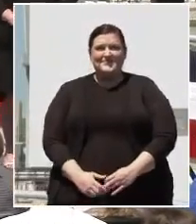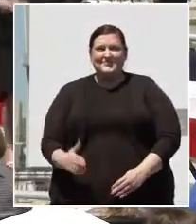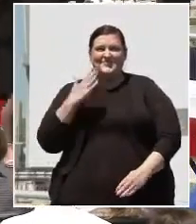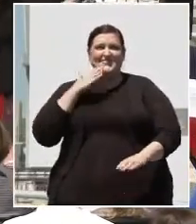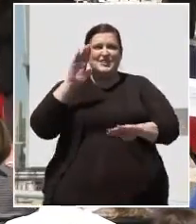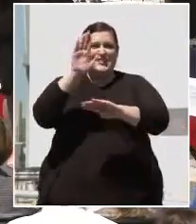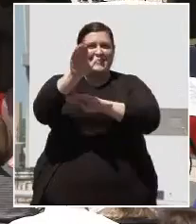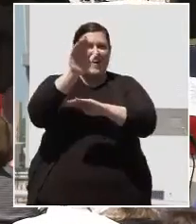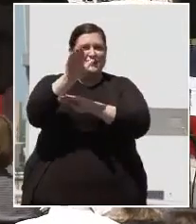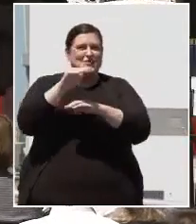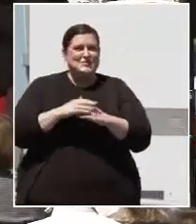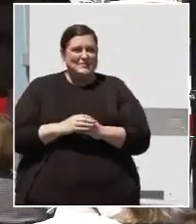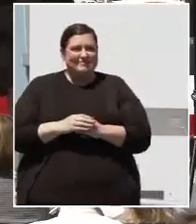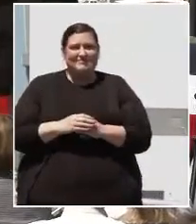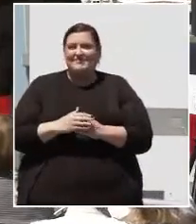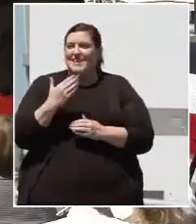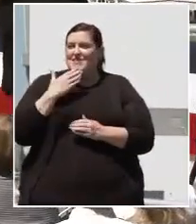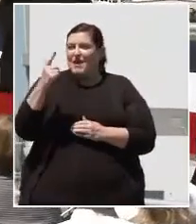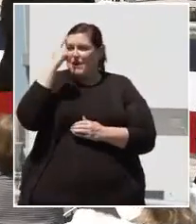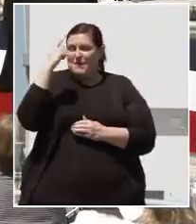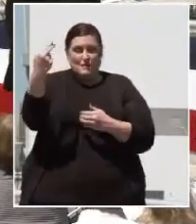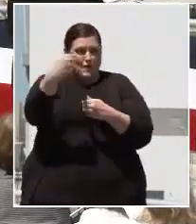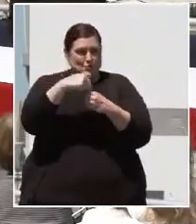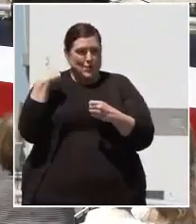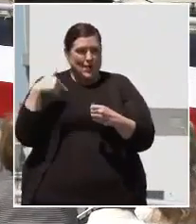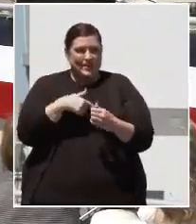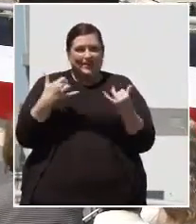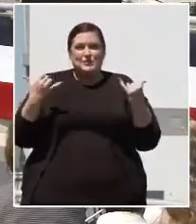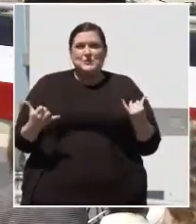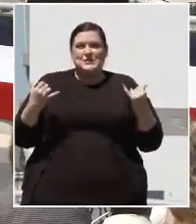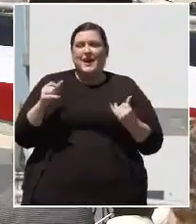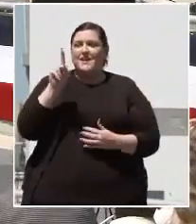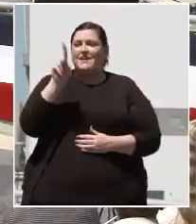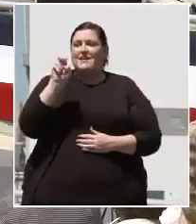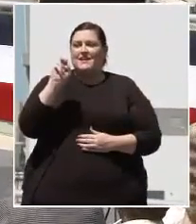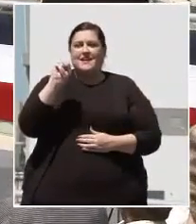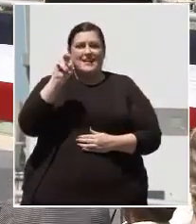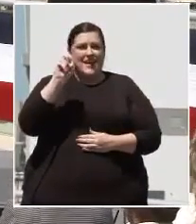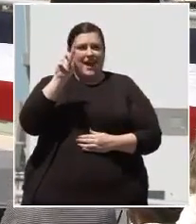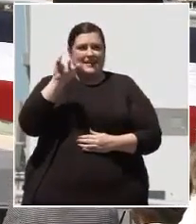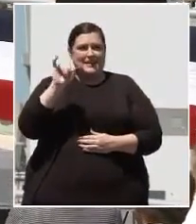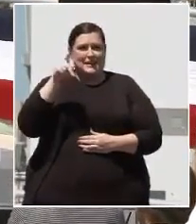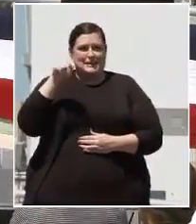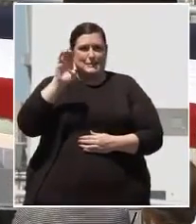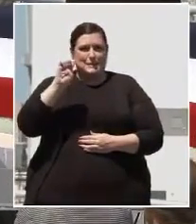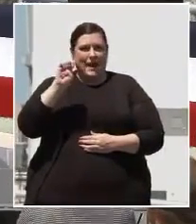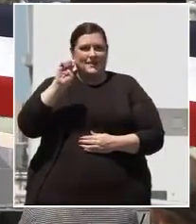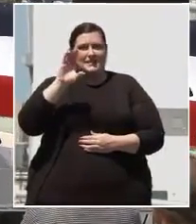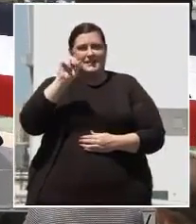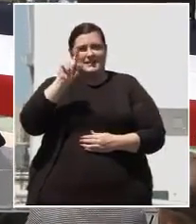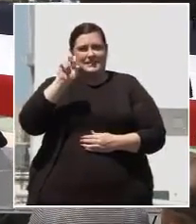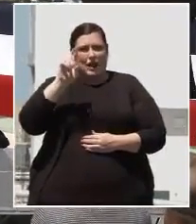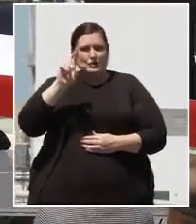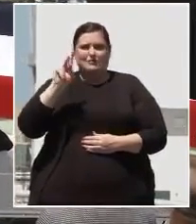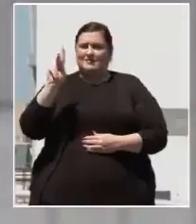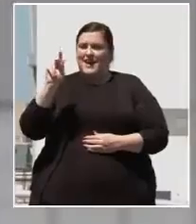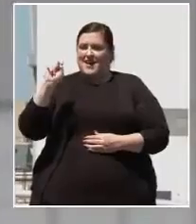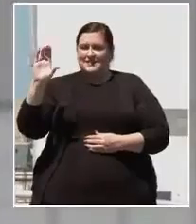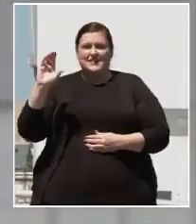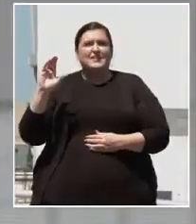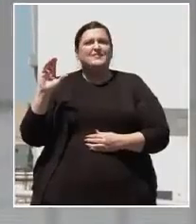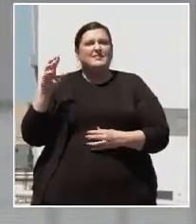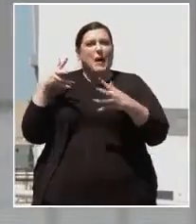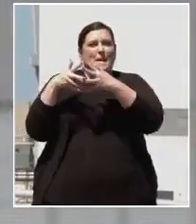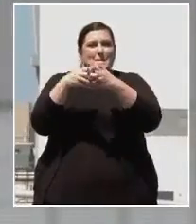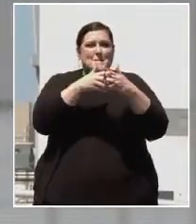well good afternoon and thank you for joining us here today at Kennedy's Space Center America's Spaceport you know